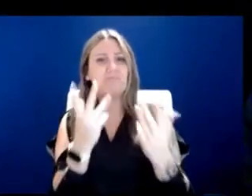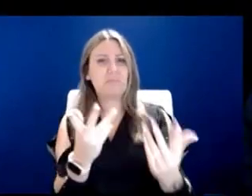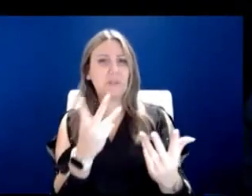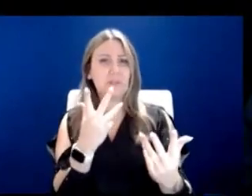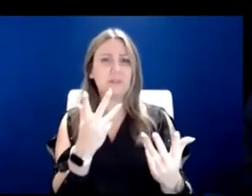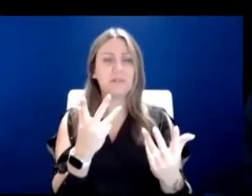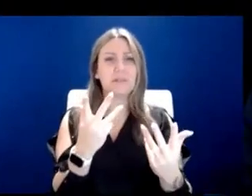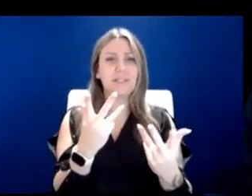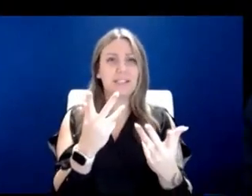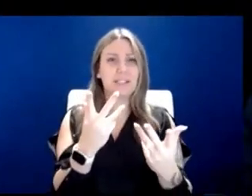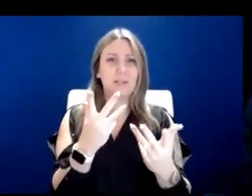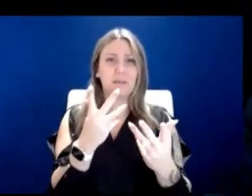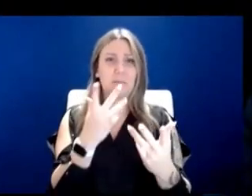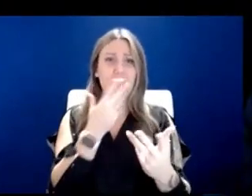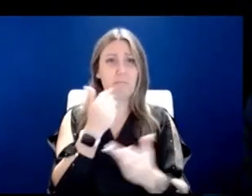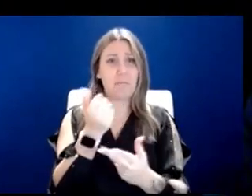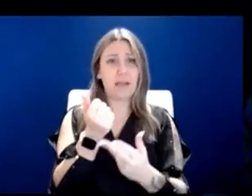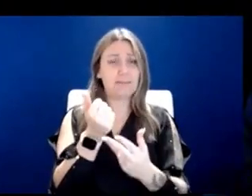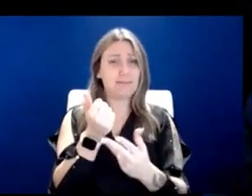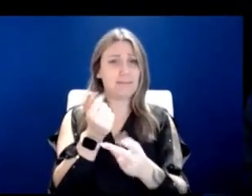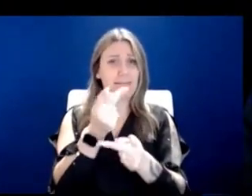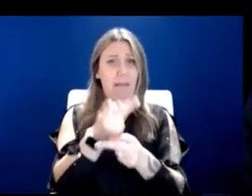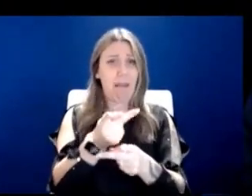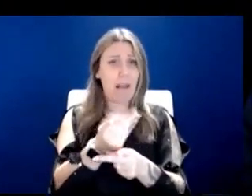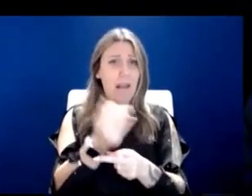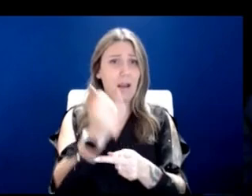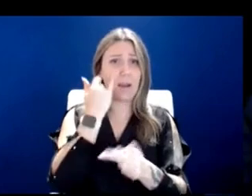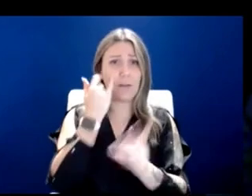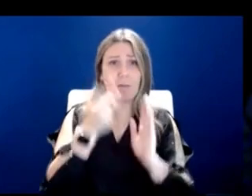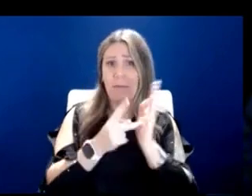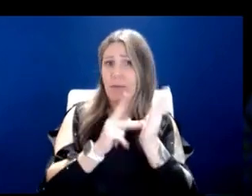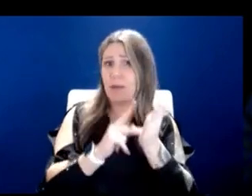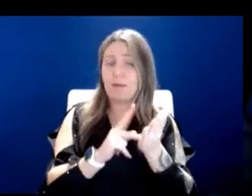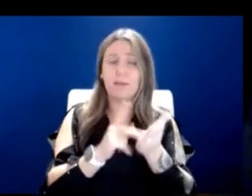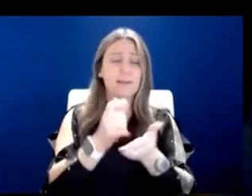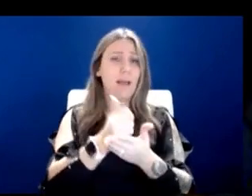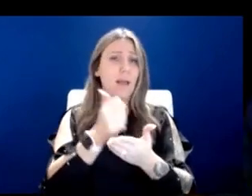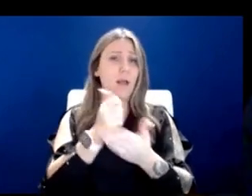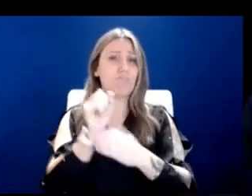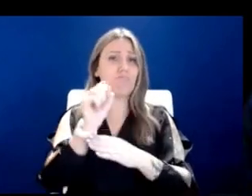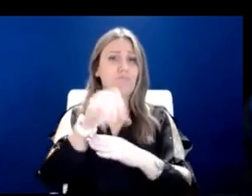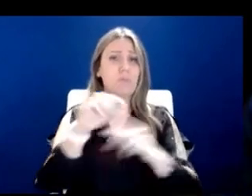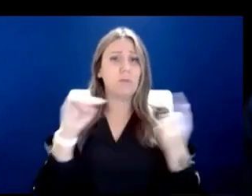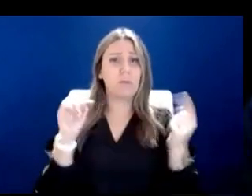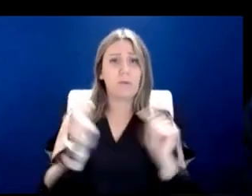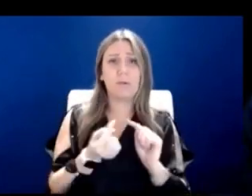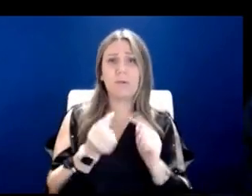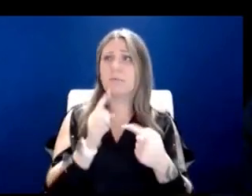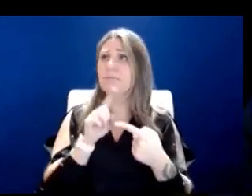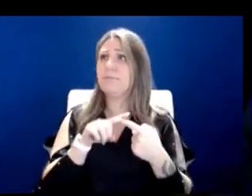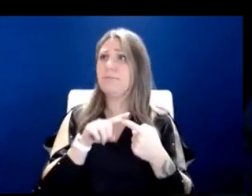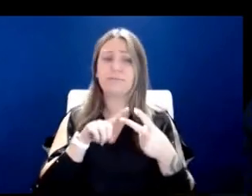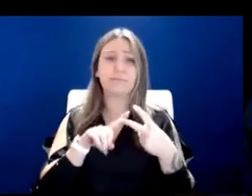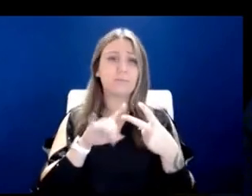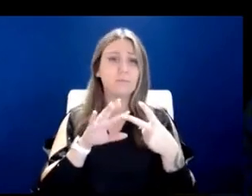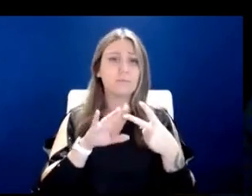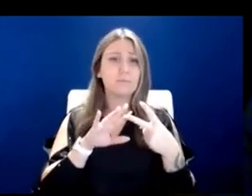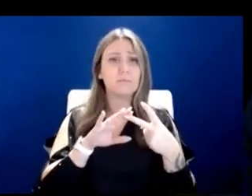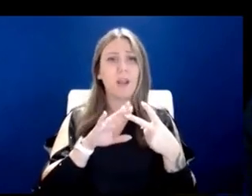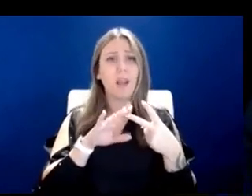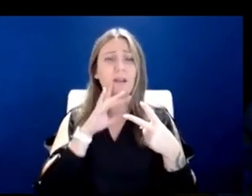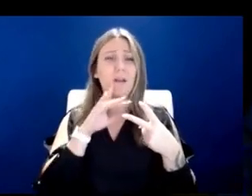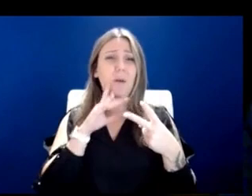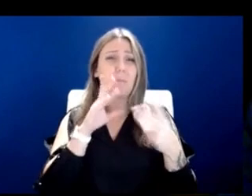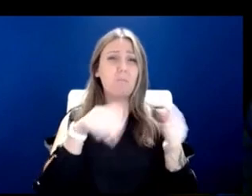care, whether that's, helping them get past an injury, whether that's helping them how to move faster, stronger, help